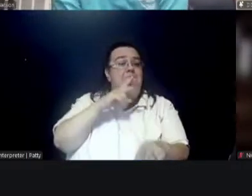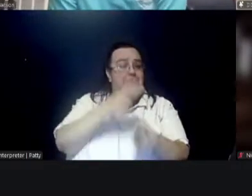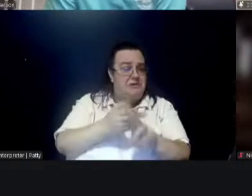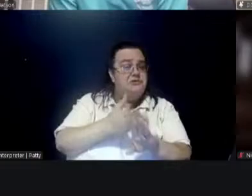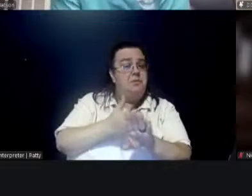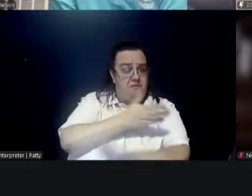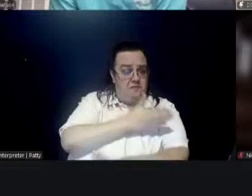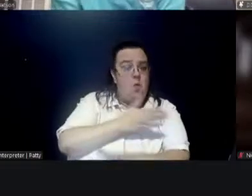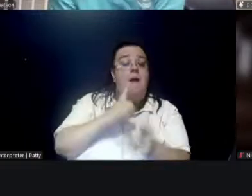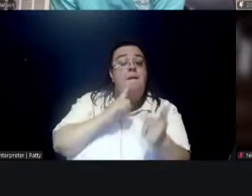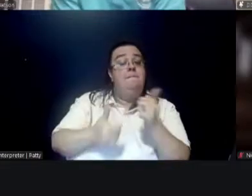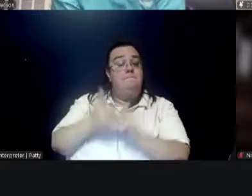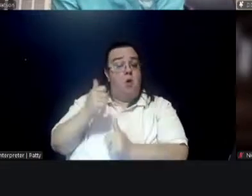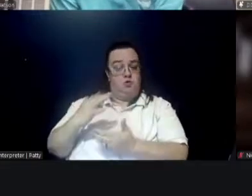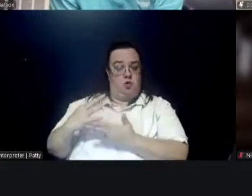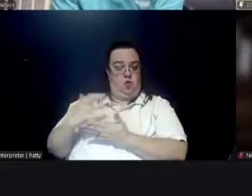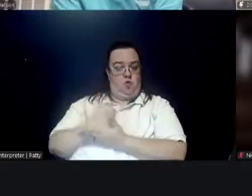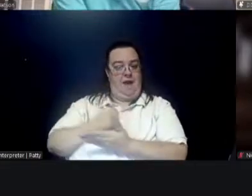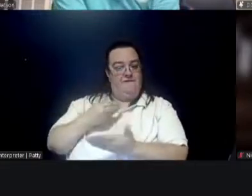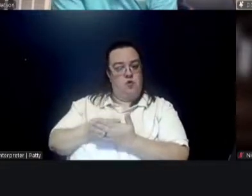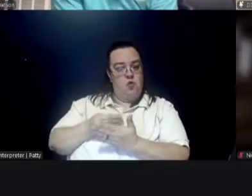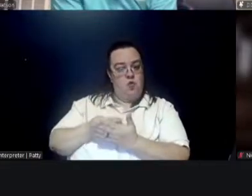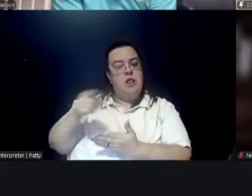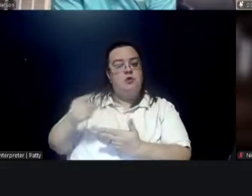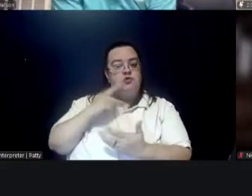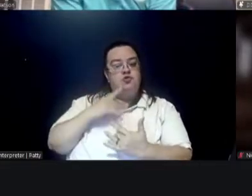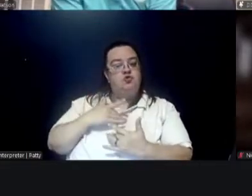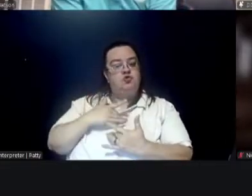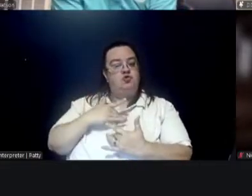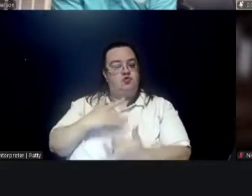the revenues are trending